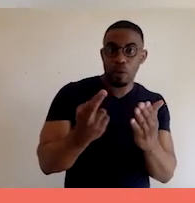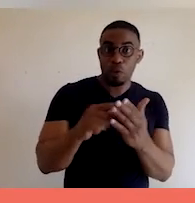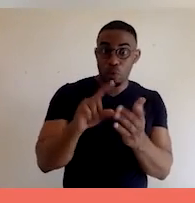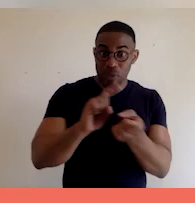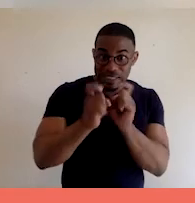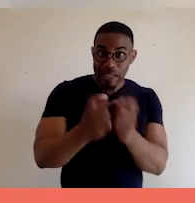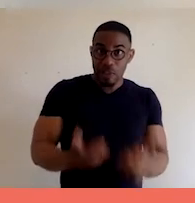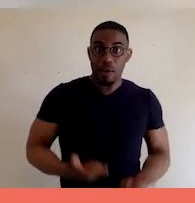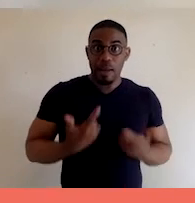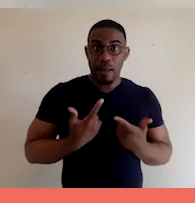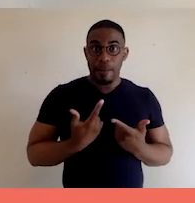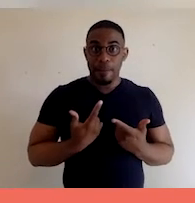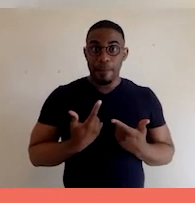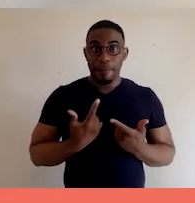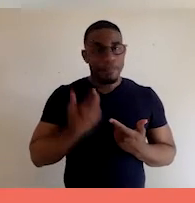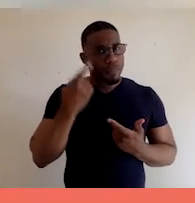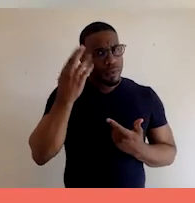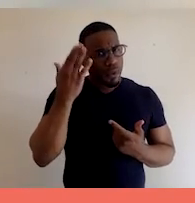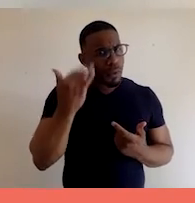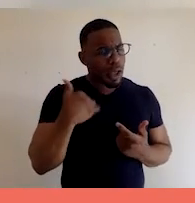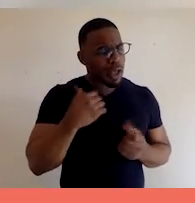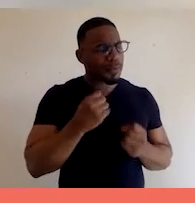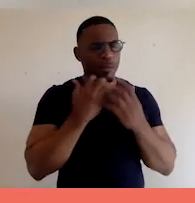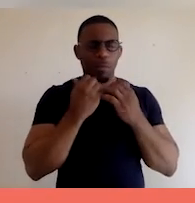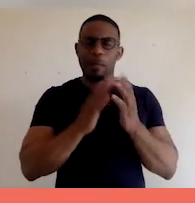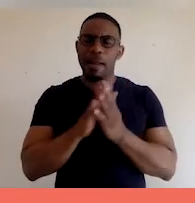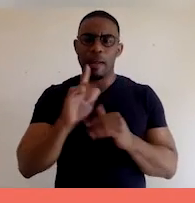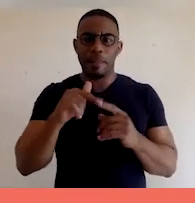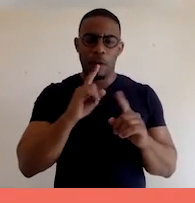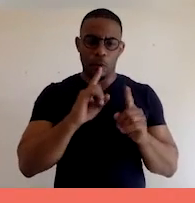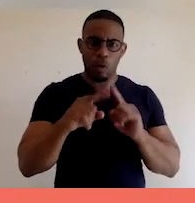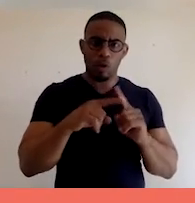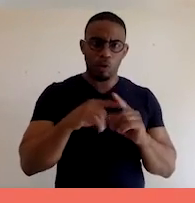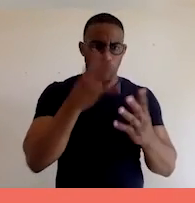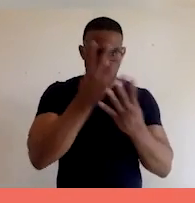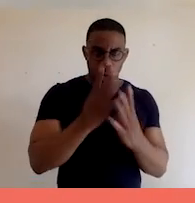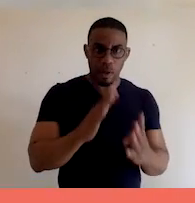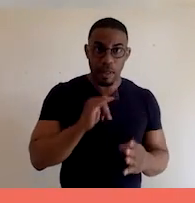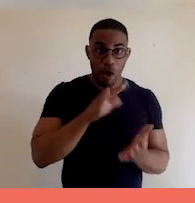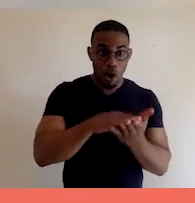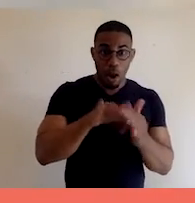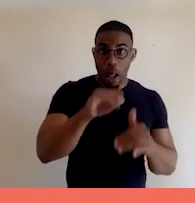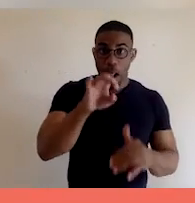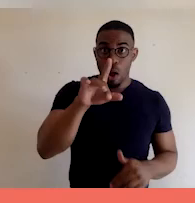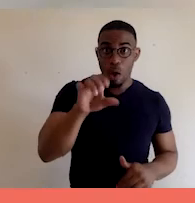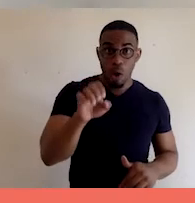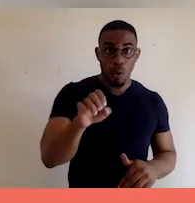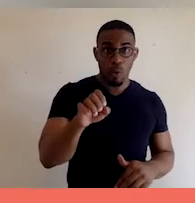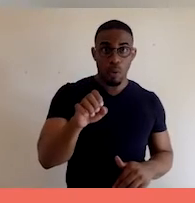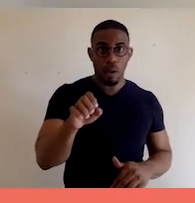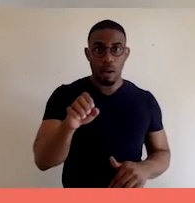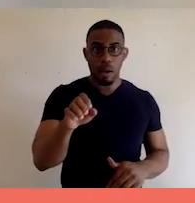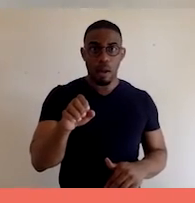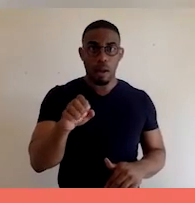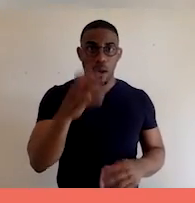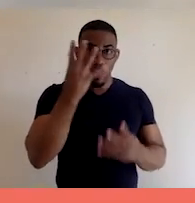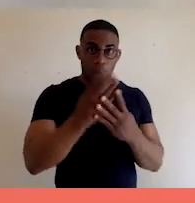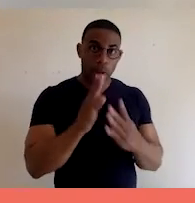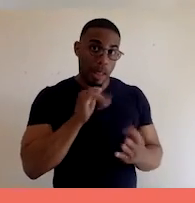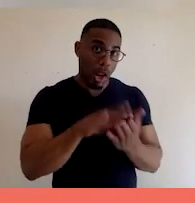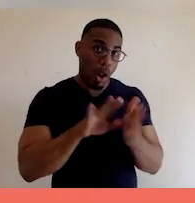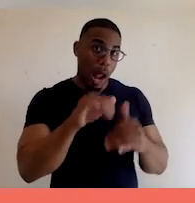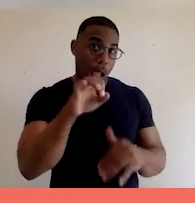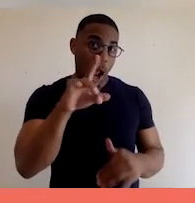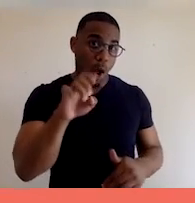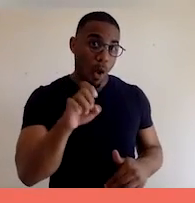to change their lives. And the reason why I'm so passionate about talking to prisoners that are learning how to code, prisoners that learn